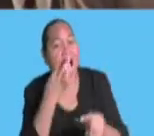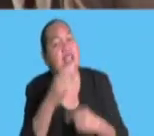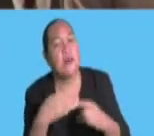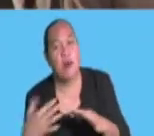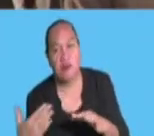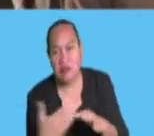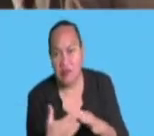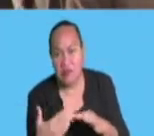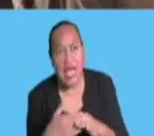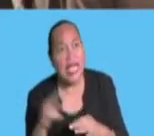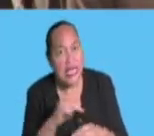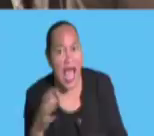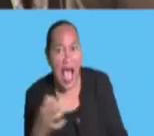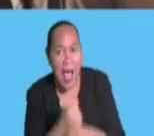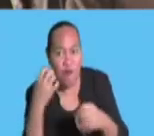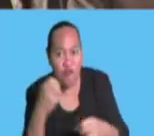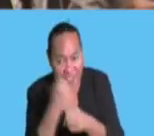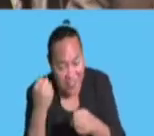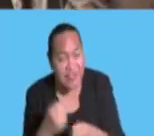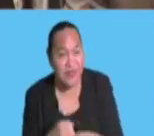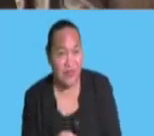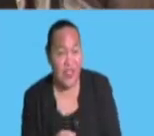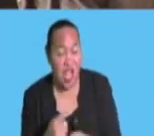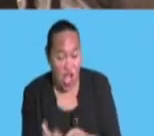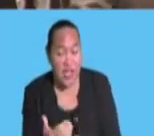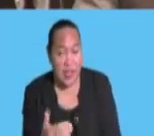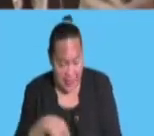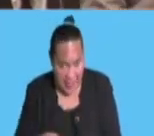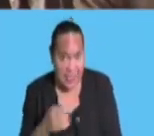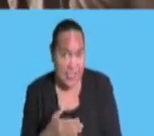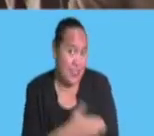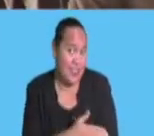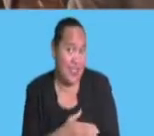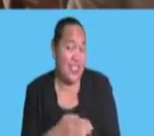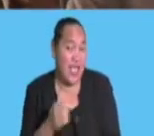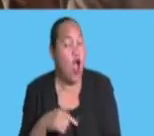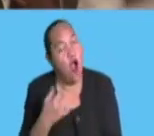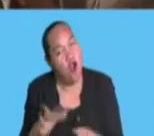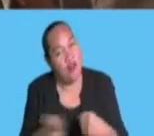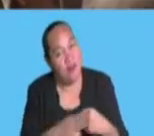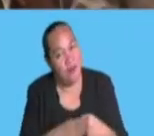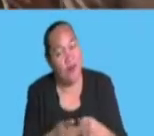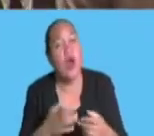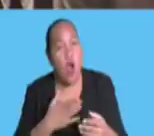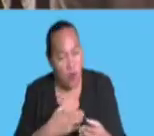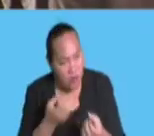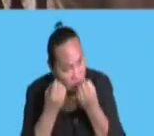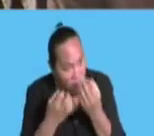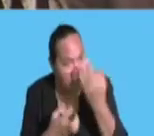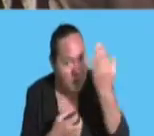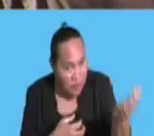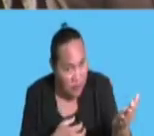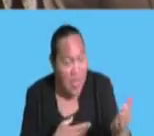and Kavala need upgrading. Earlier on this year, there were repairs already done for Vunisea. I would like the Honorable Rousseau to